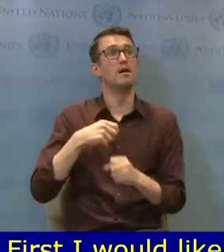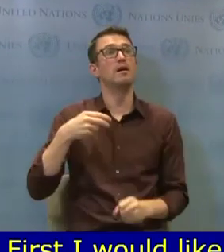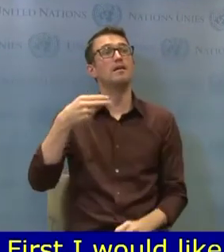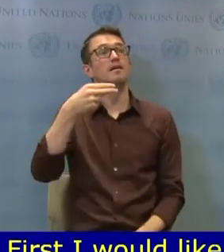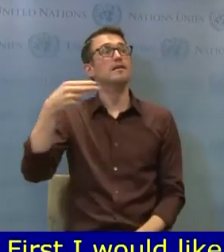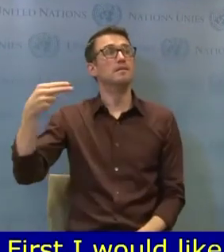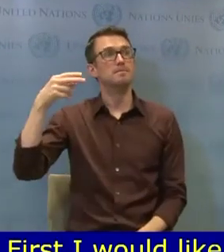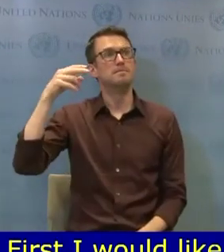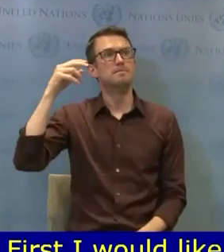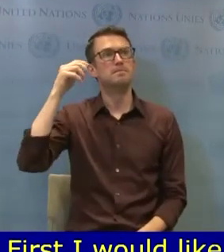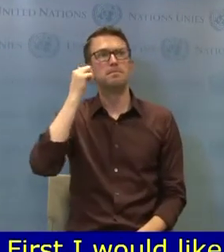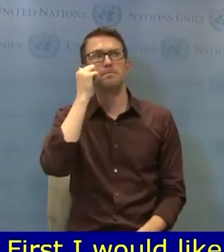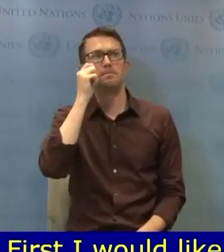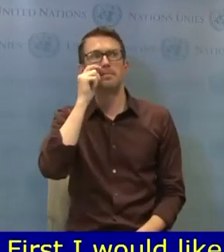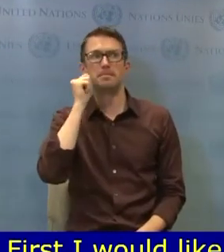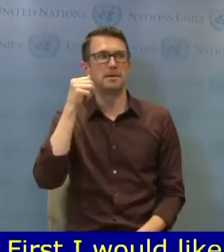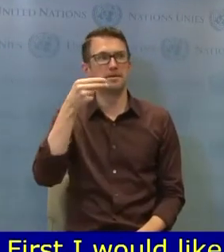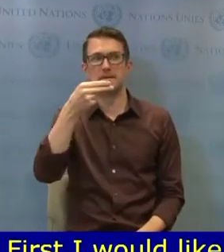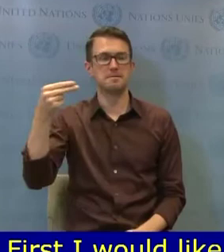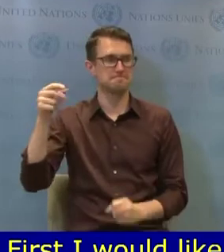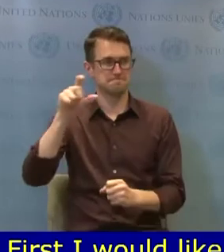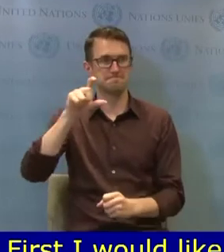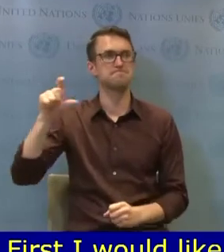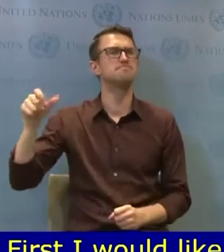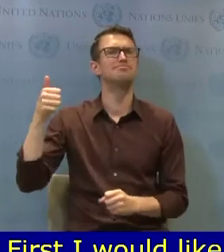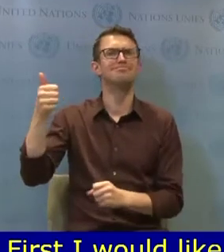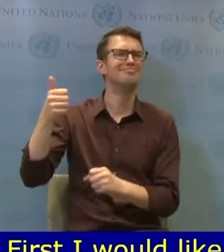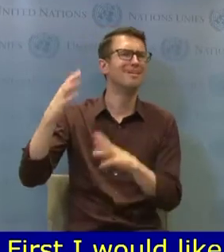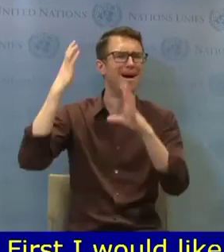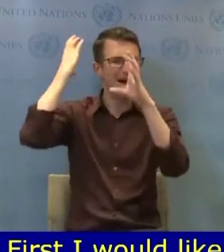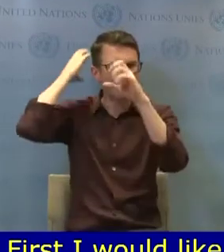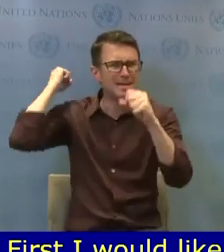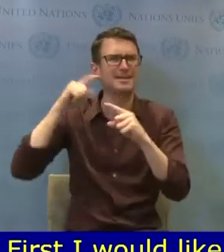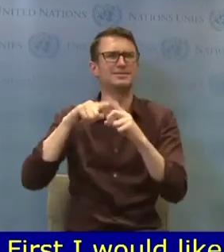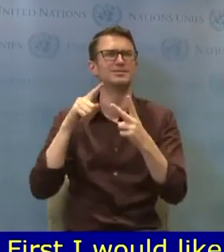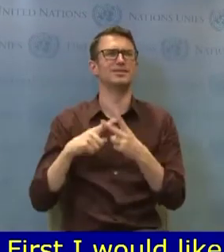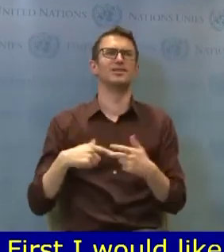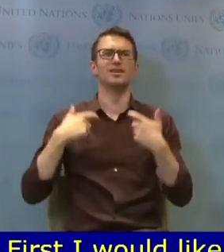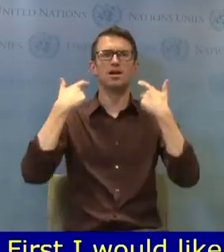politician. He served as the Libyan Minister of Foreign Affairs and then Libyan